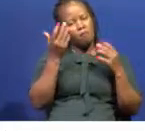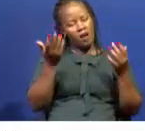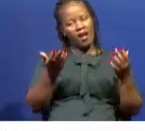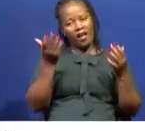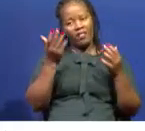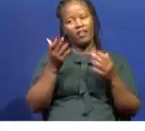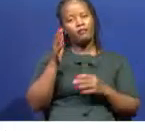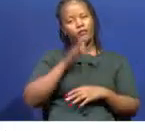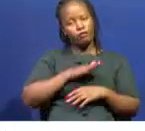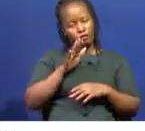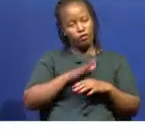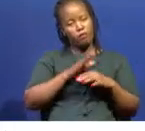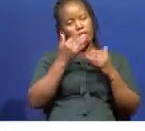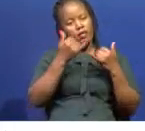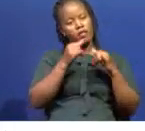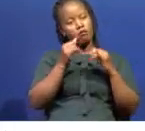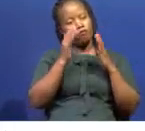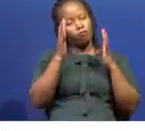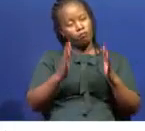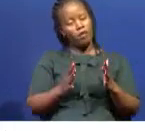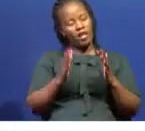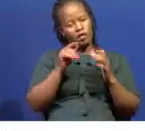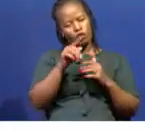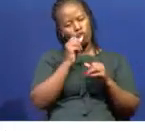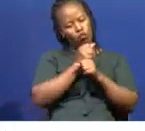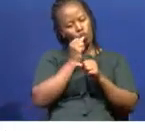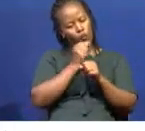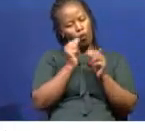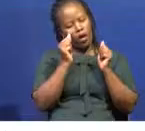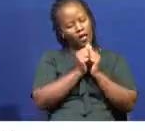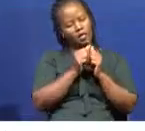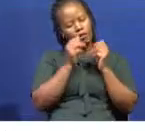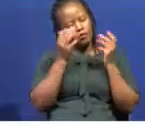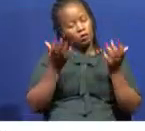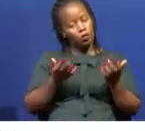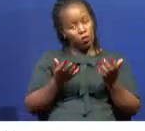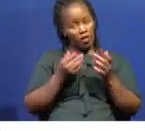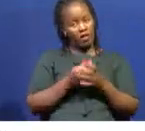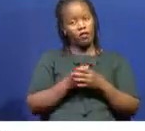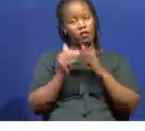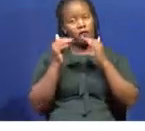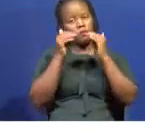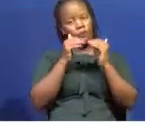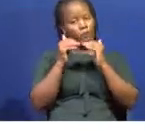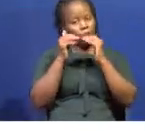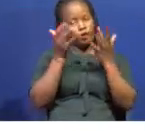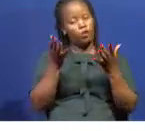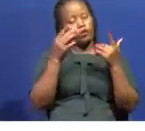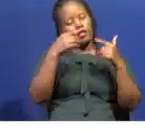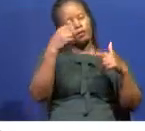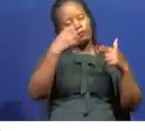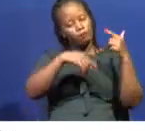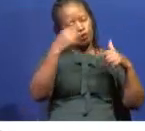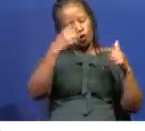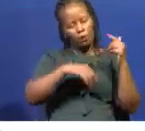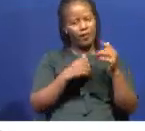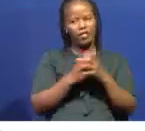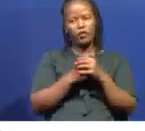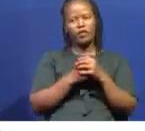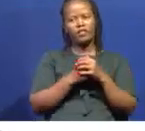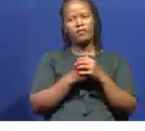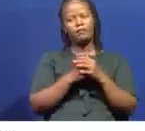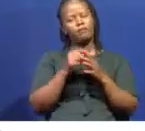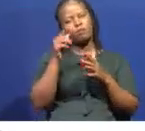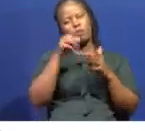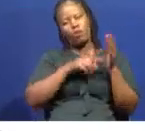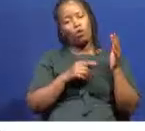female players that you are with in this particular tour, the Equator Tour, right? What will